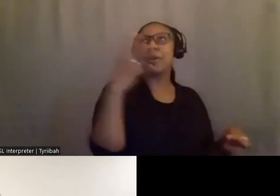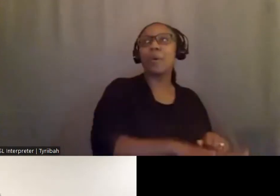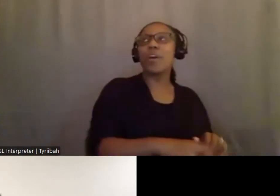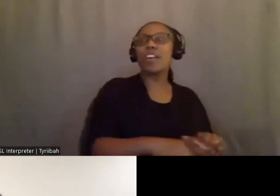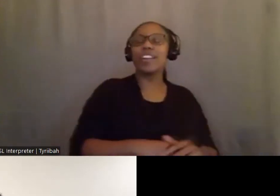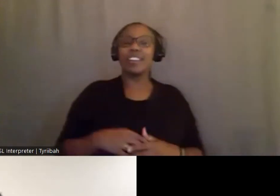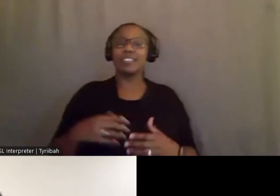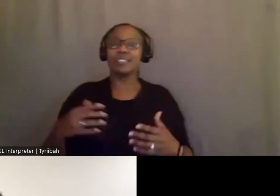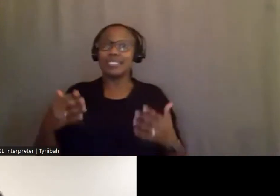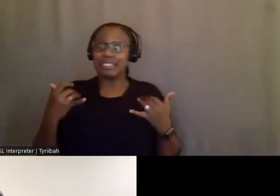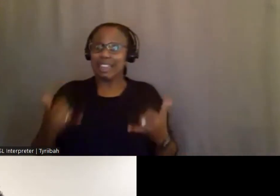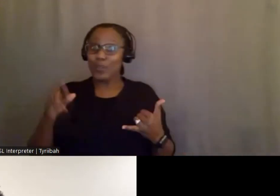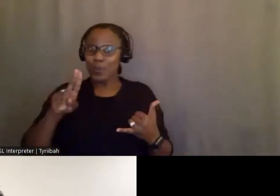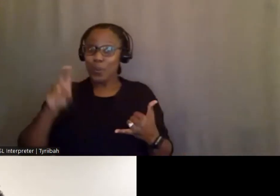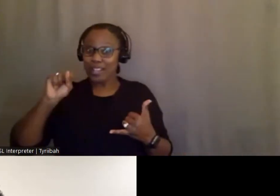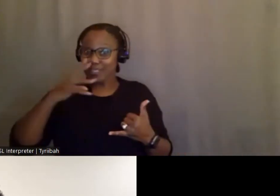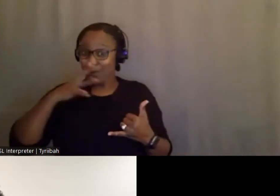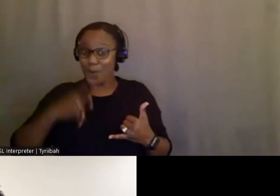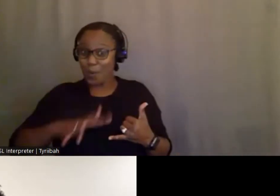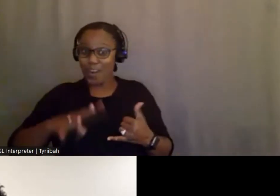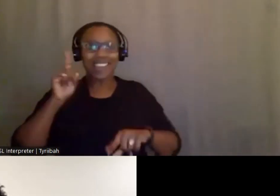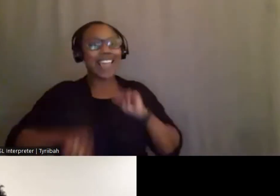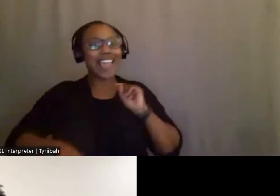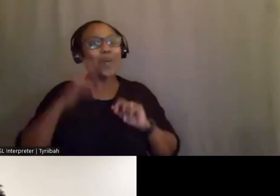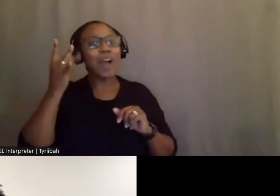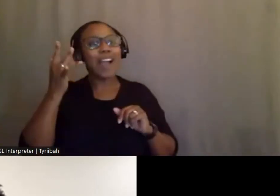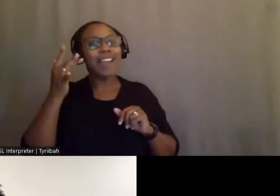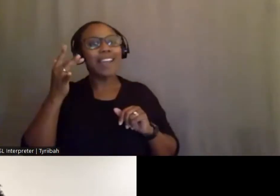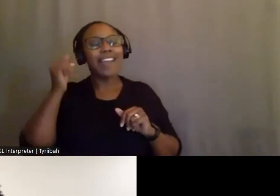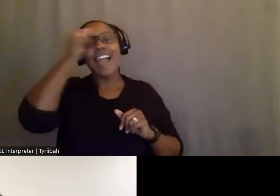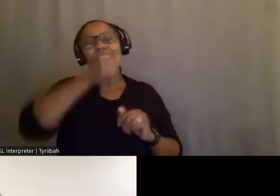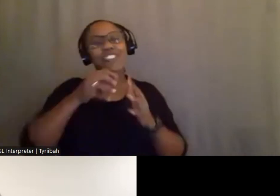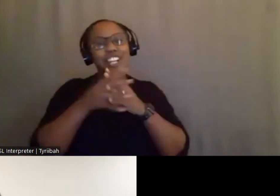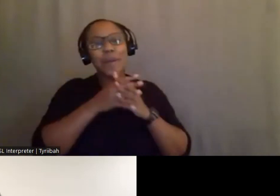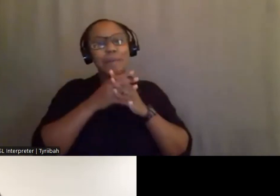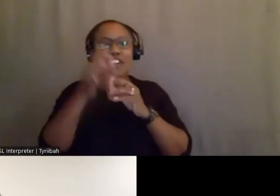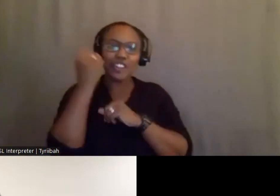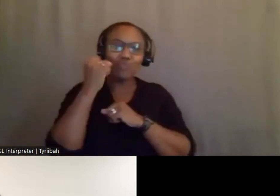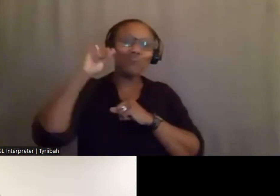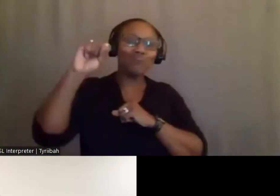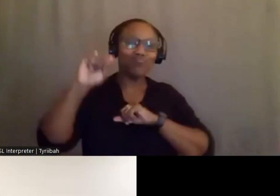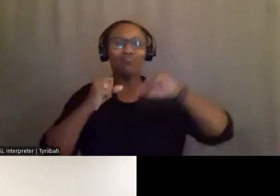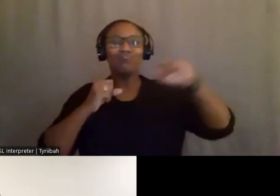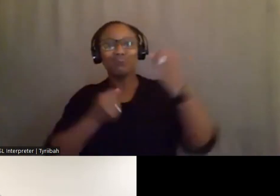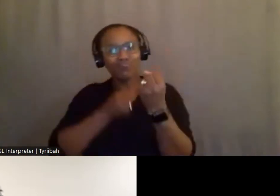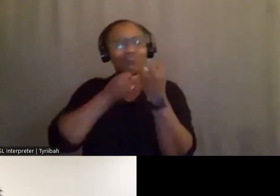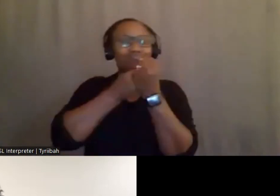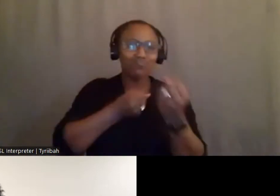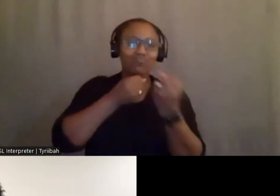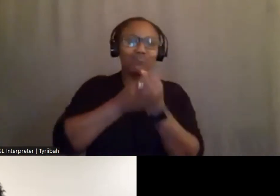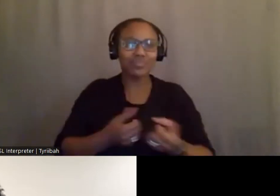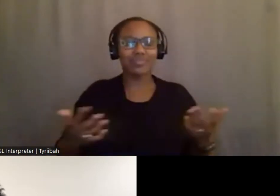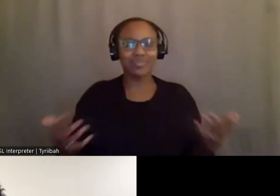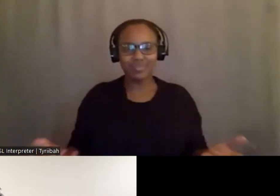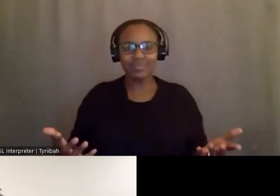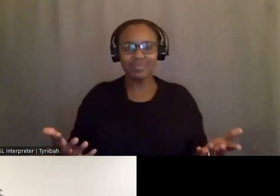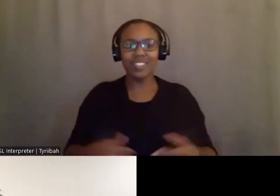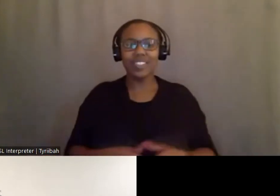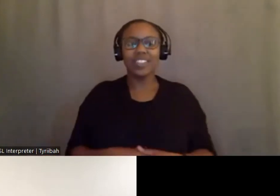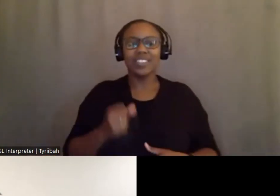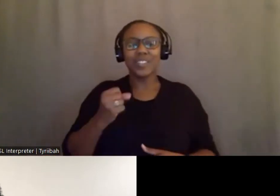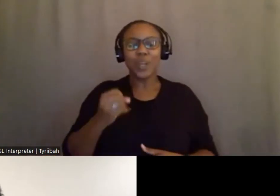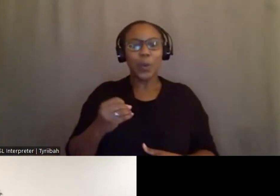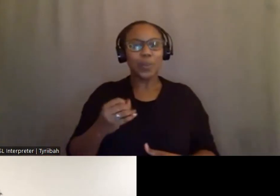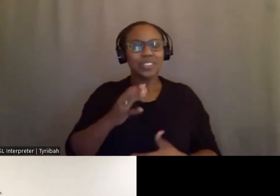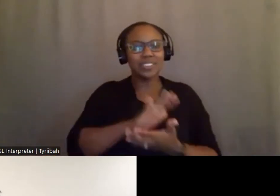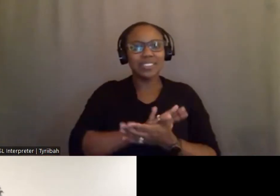African-American activism. So it really felt amazing to be able to just tell his story. Like it's